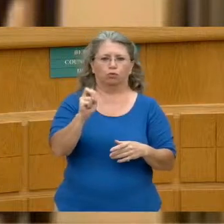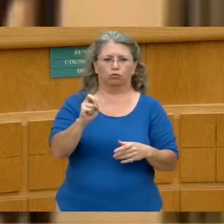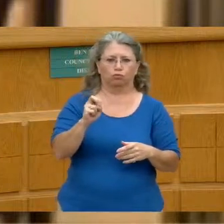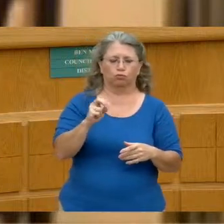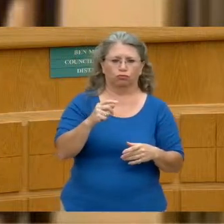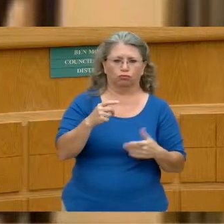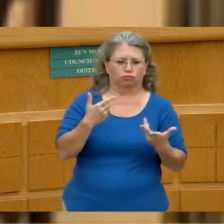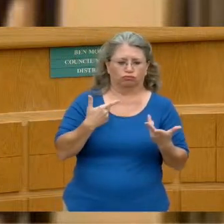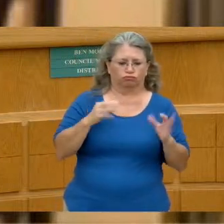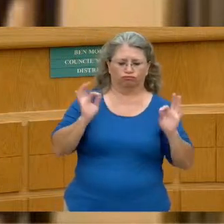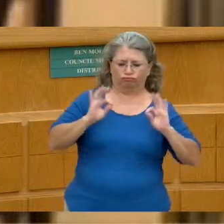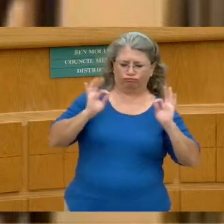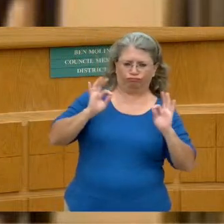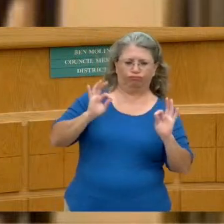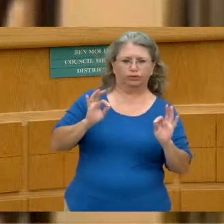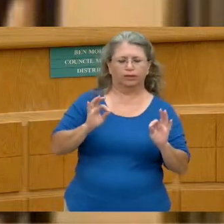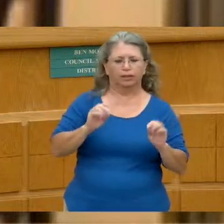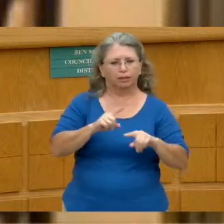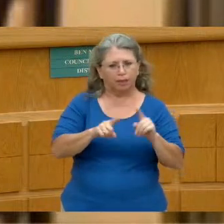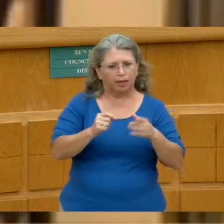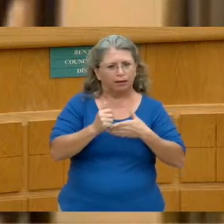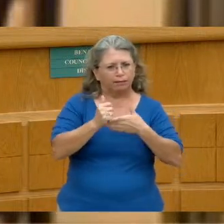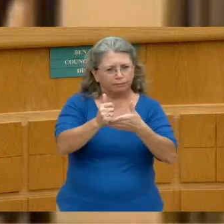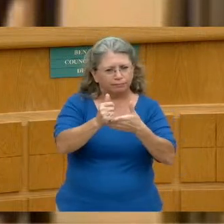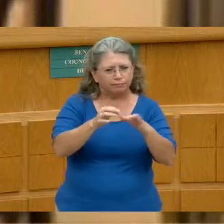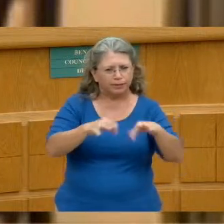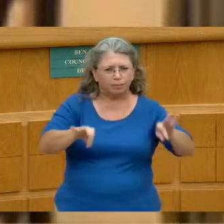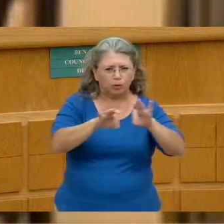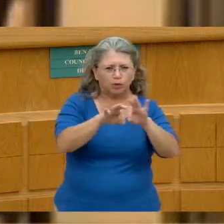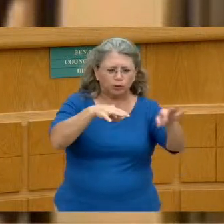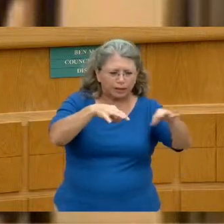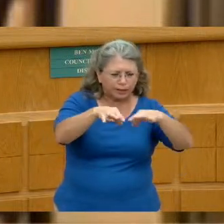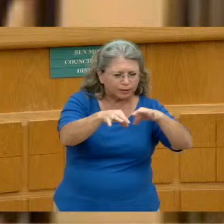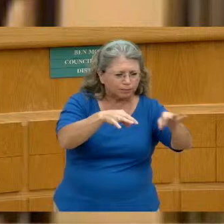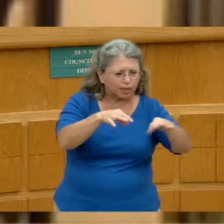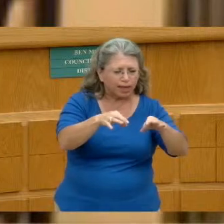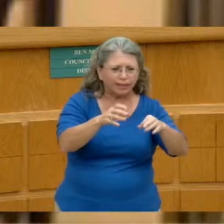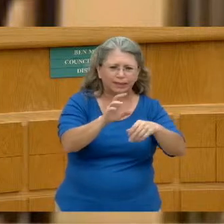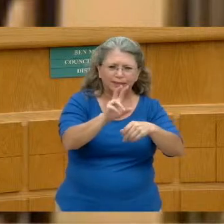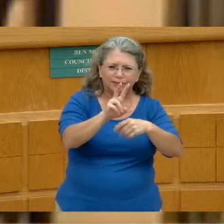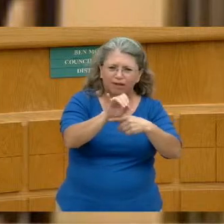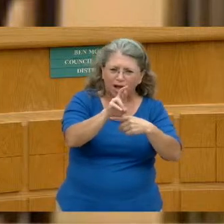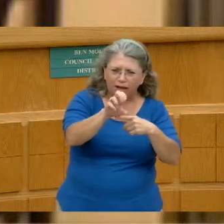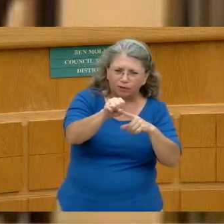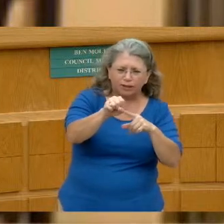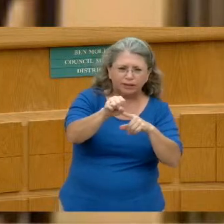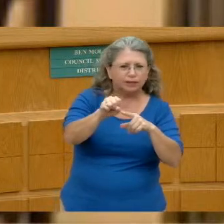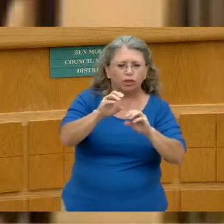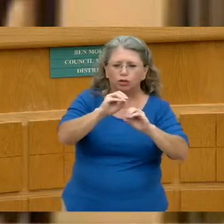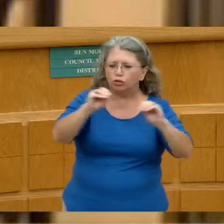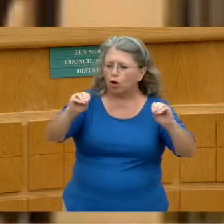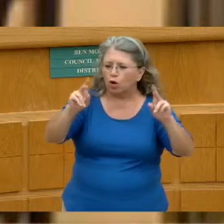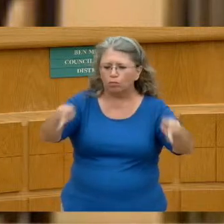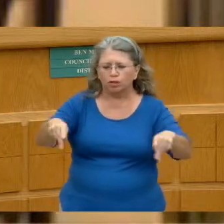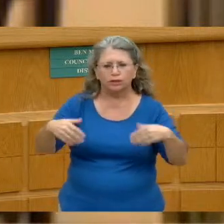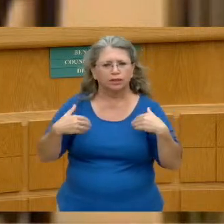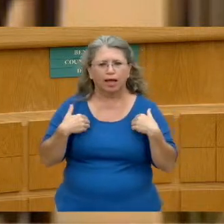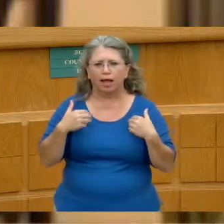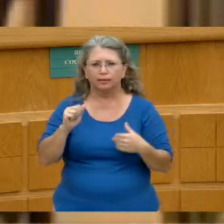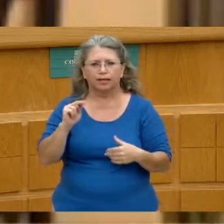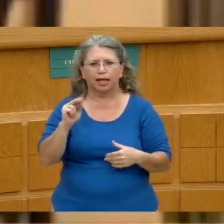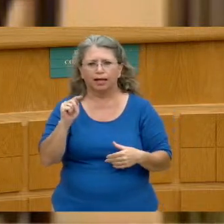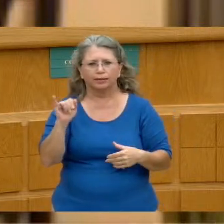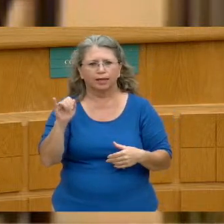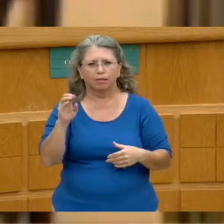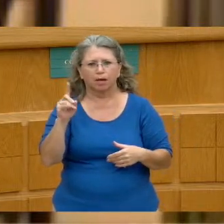guide them, explain to them that this is a virus, that nobody has antibodies to them. I found out recently they don't watch a lot of